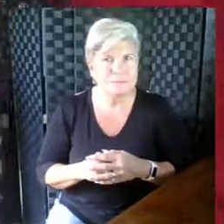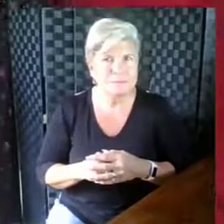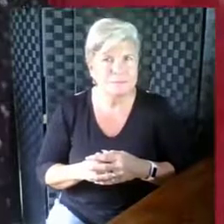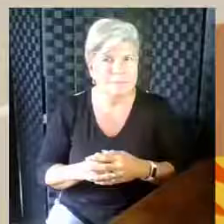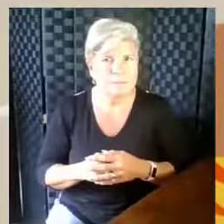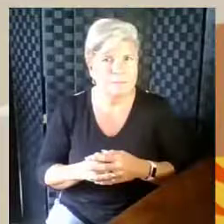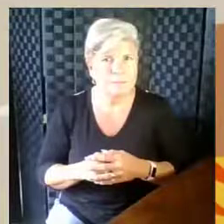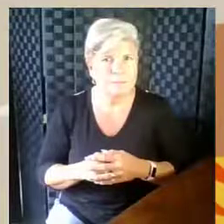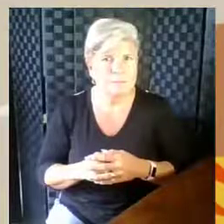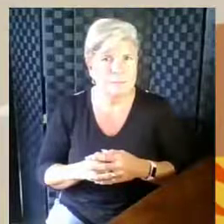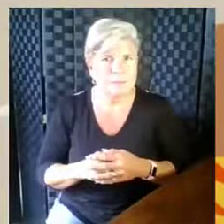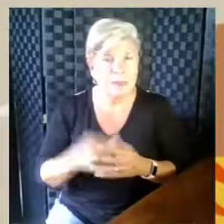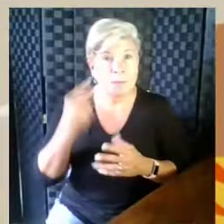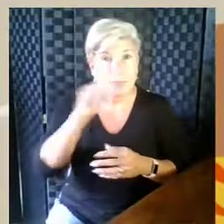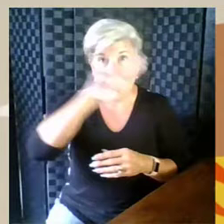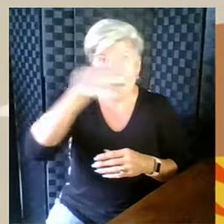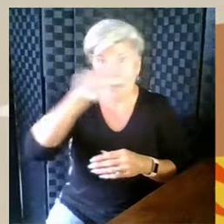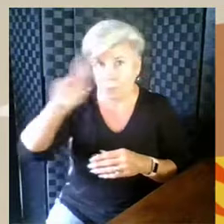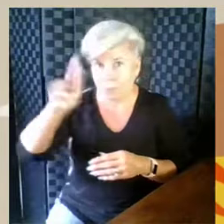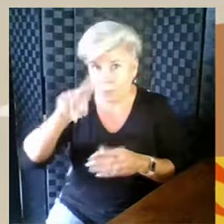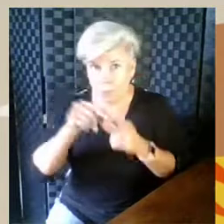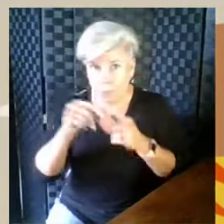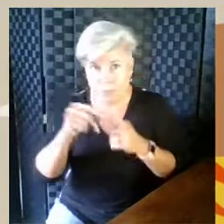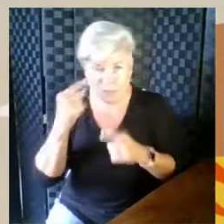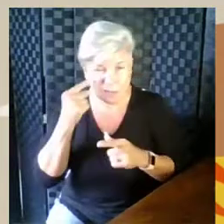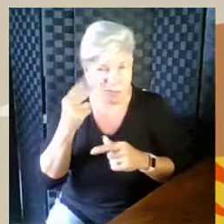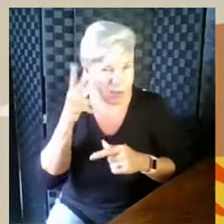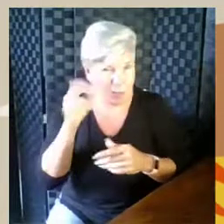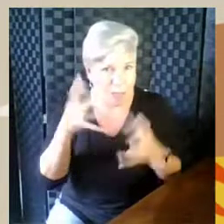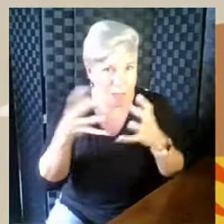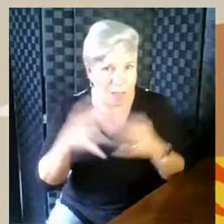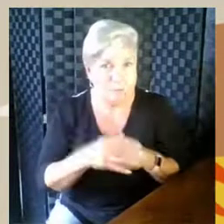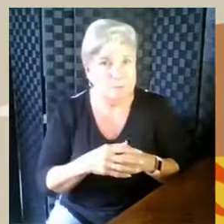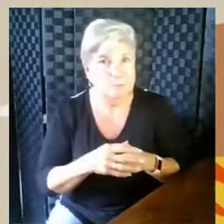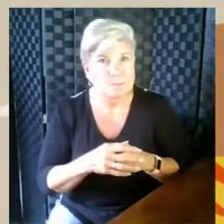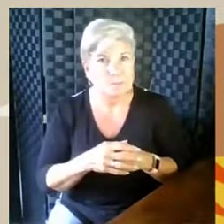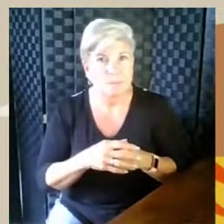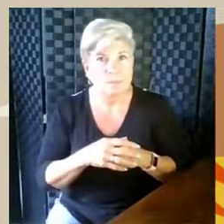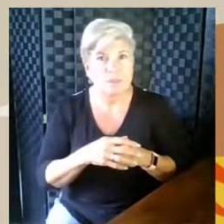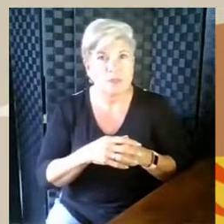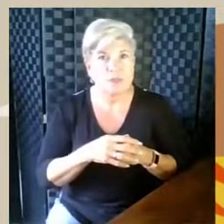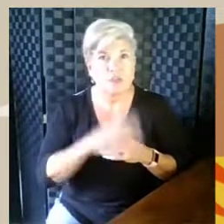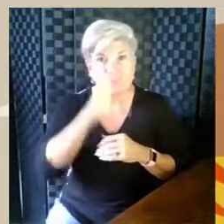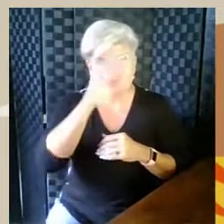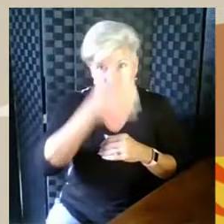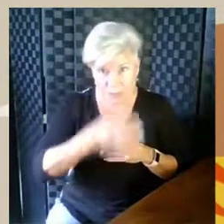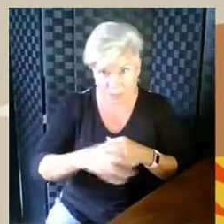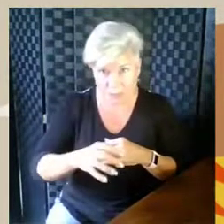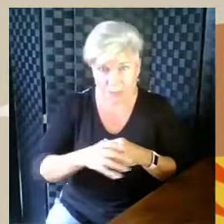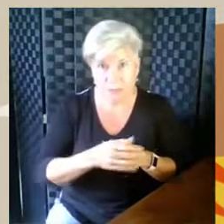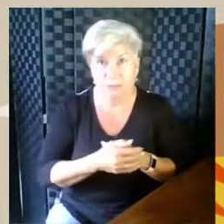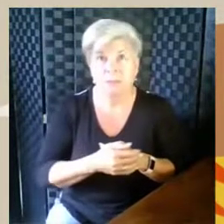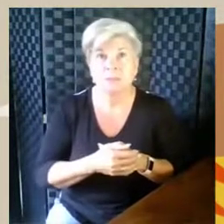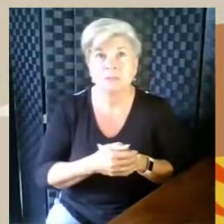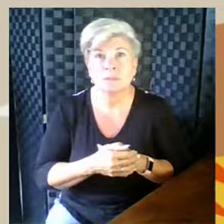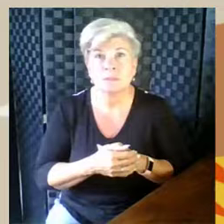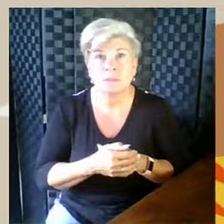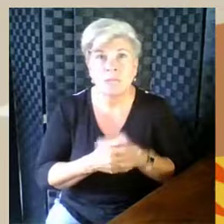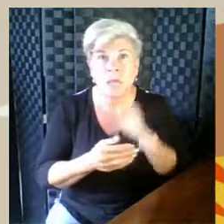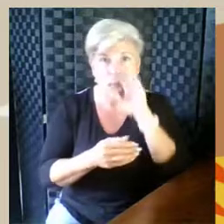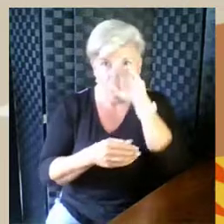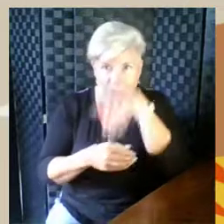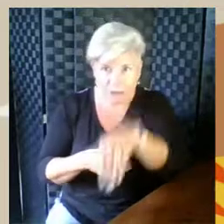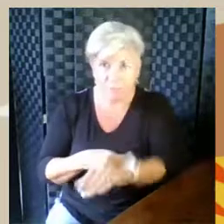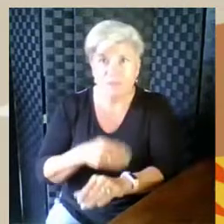Well, I'm going to go back in and highlight those words that I think I heard a lot. I heard the word trunks, an